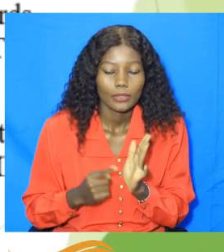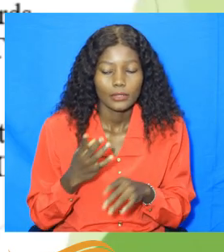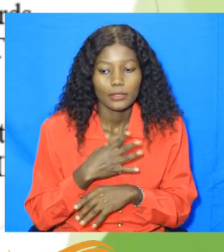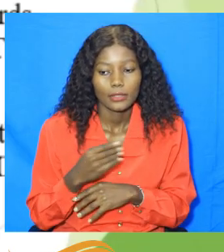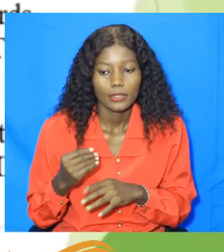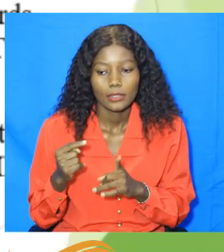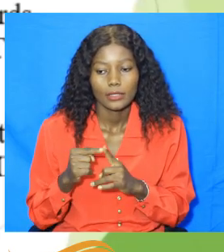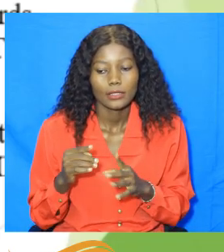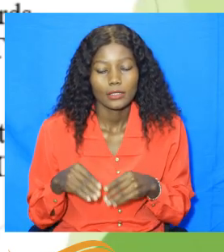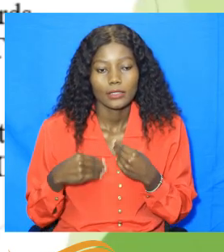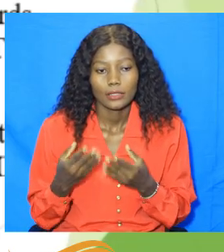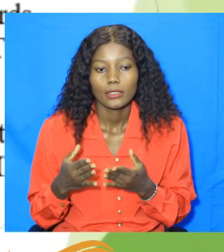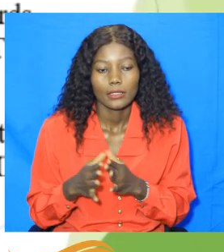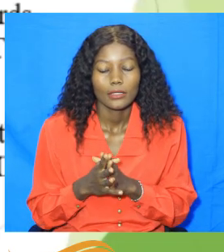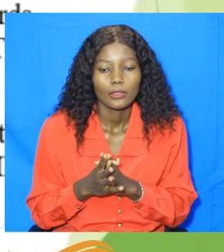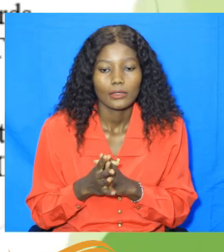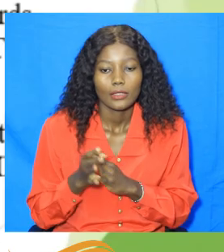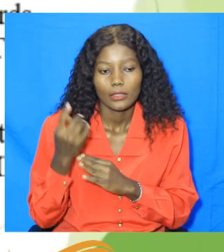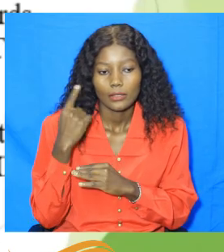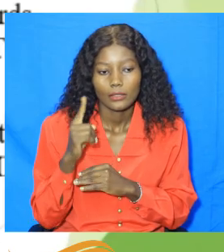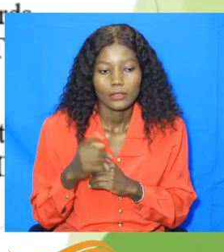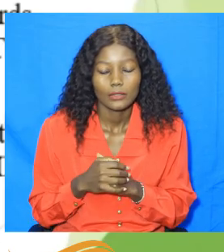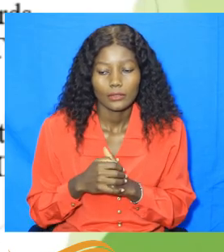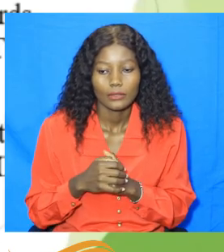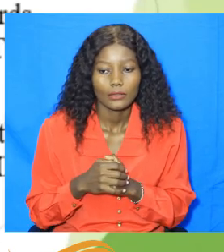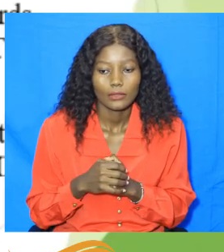is awarded for Chudan kicks.